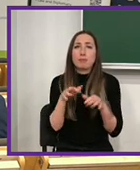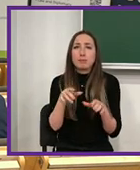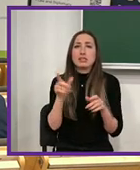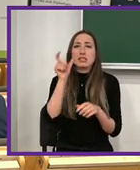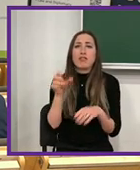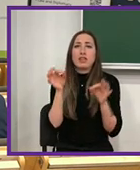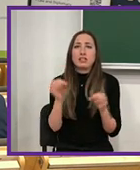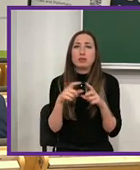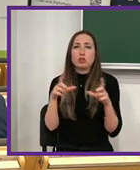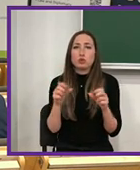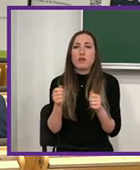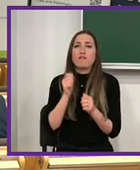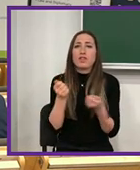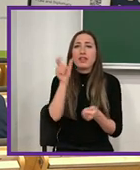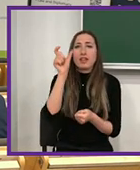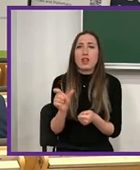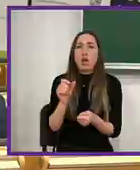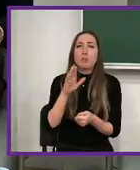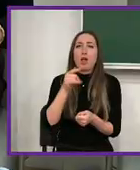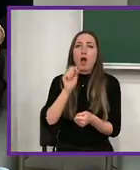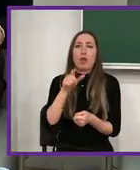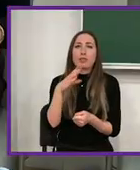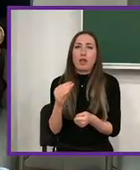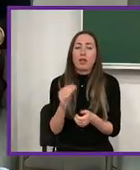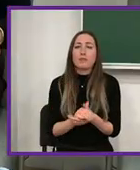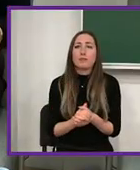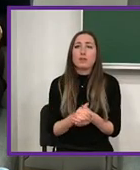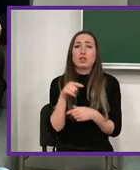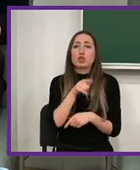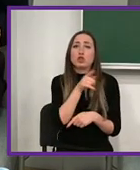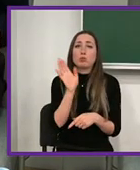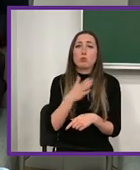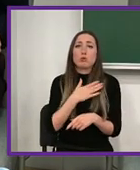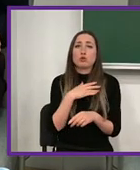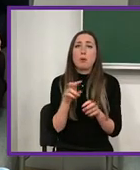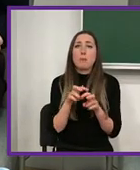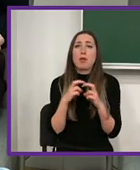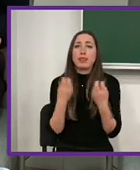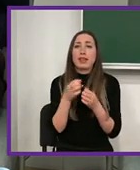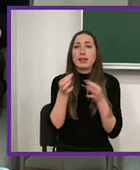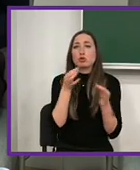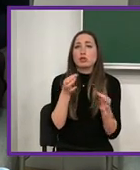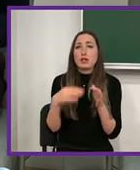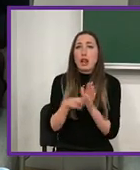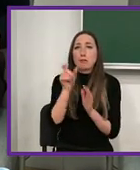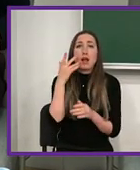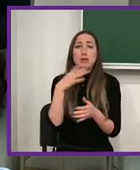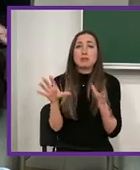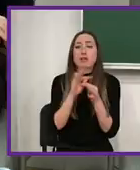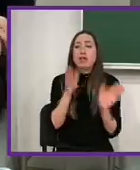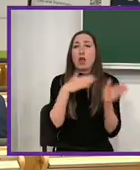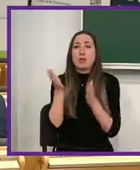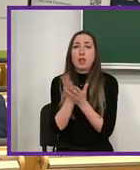and the Polish Institute for Human Rights and Business President, Beata. This is going to be